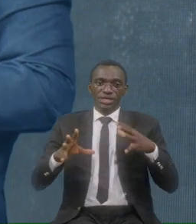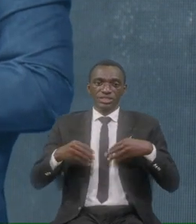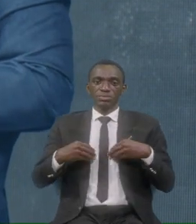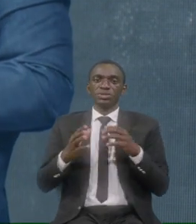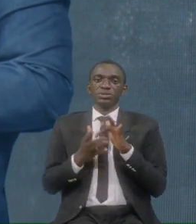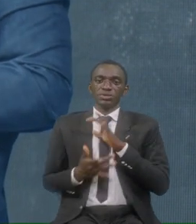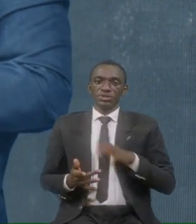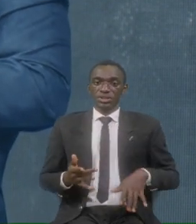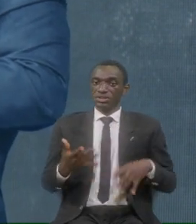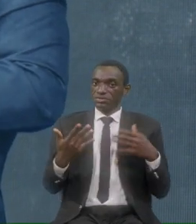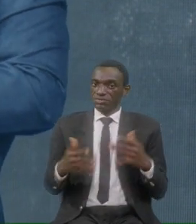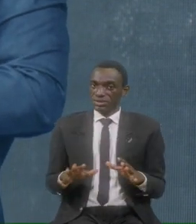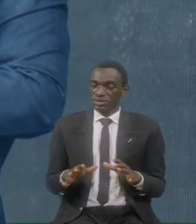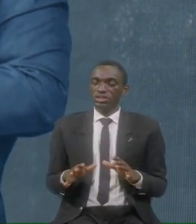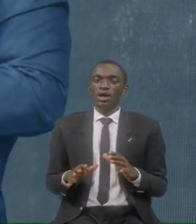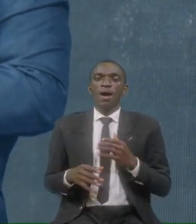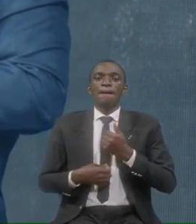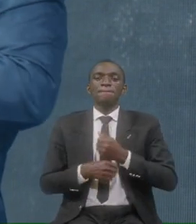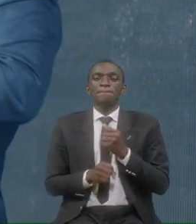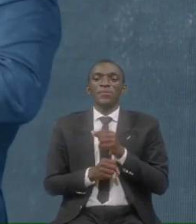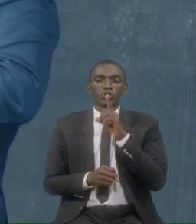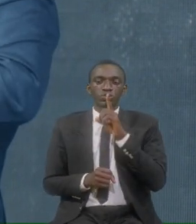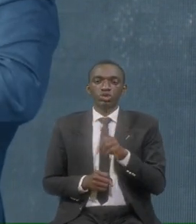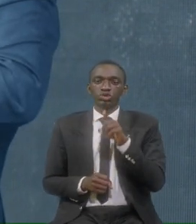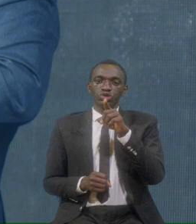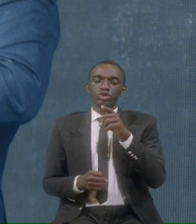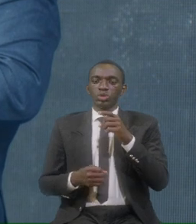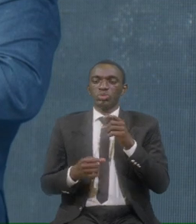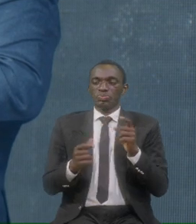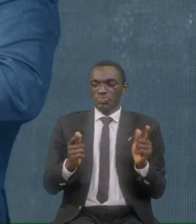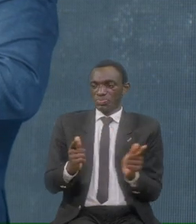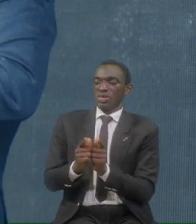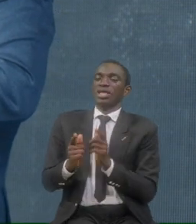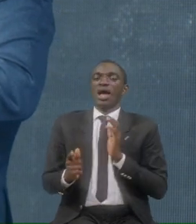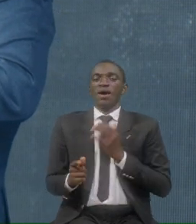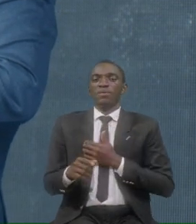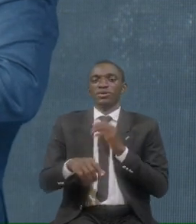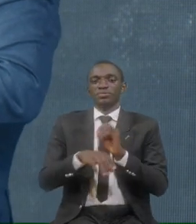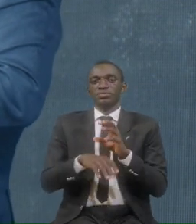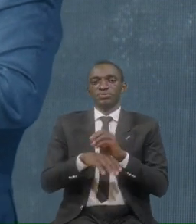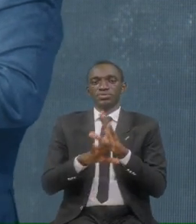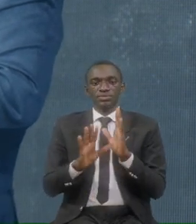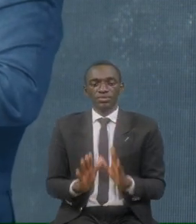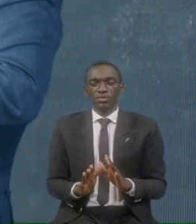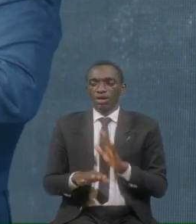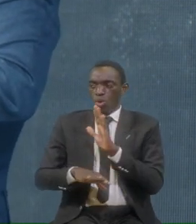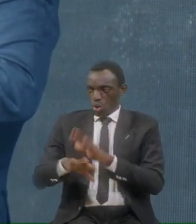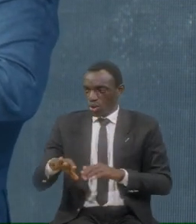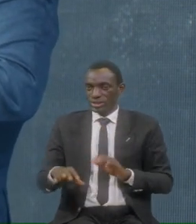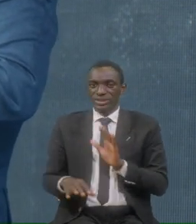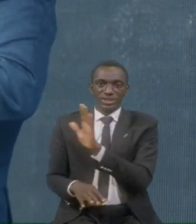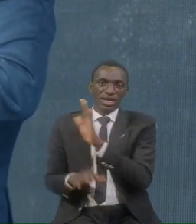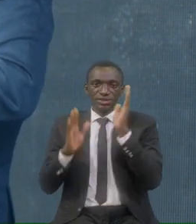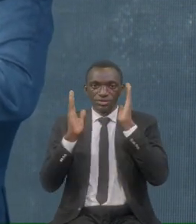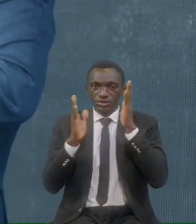sure you make our counselors get your attention so that you do